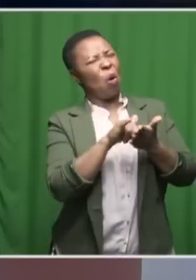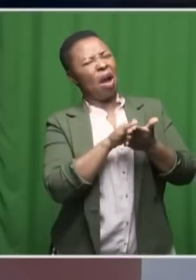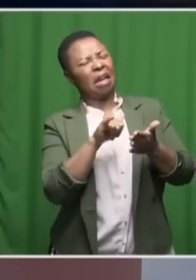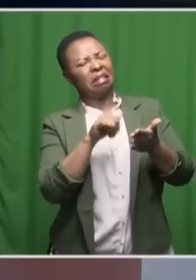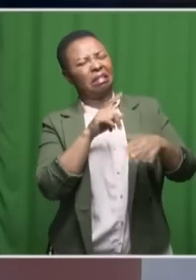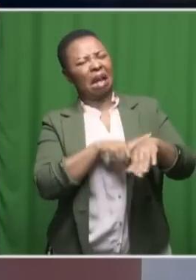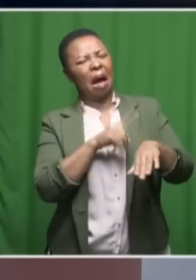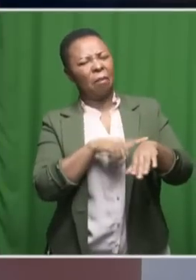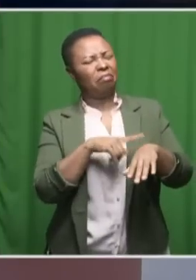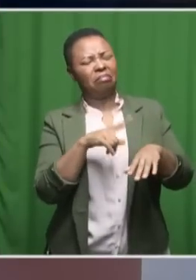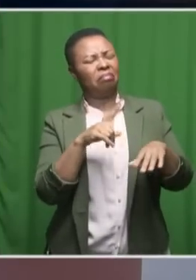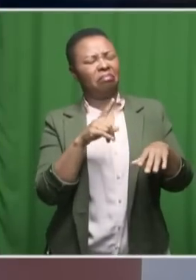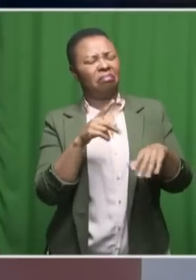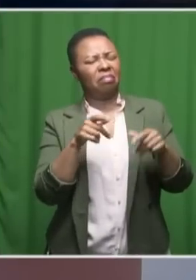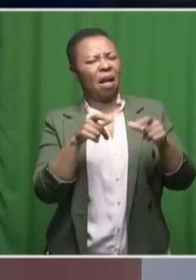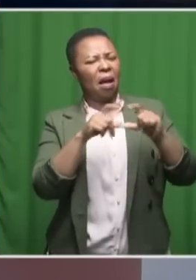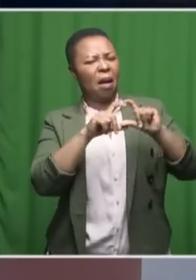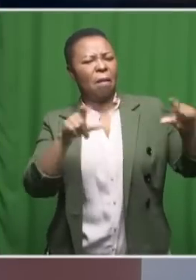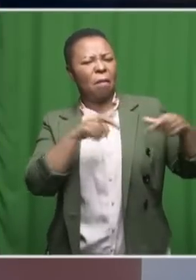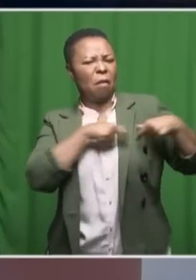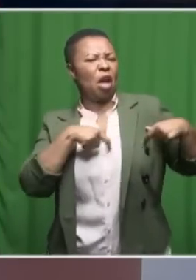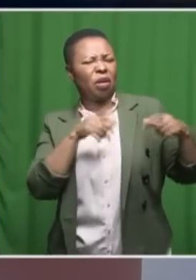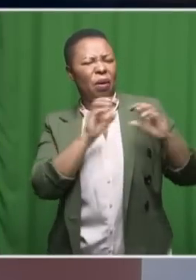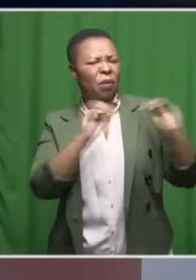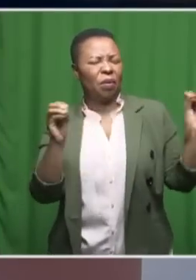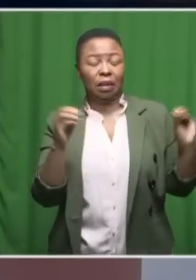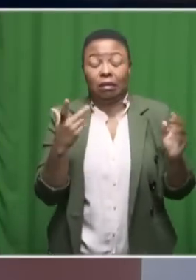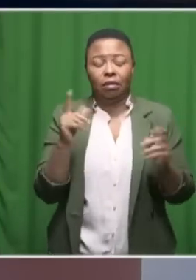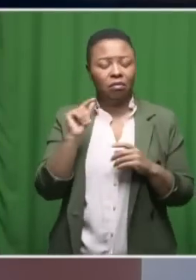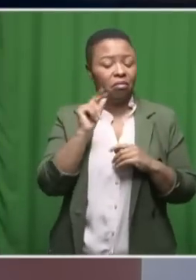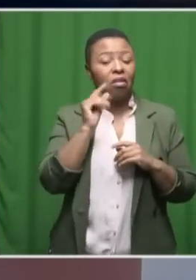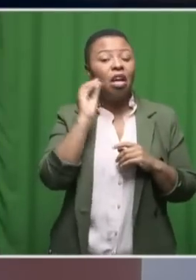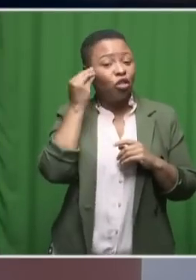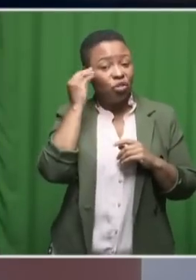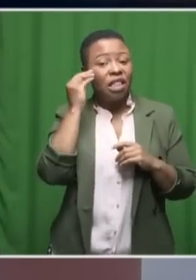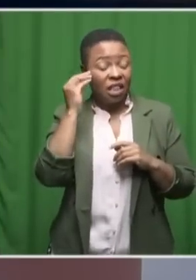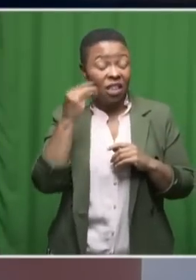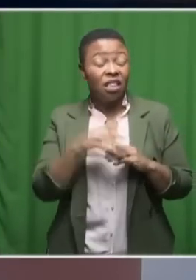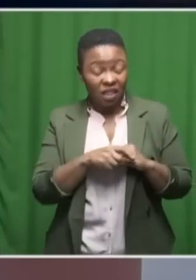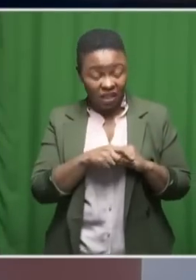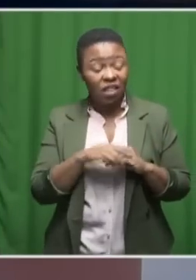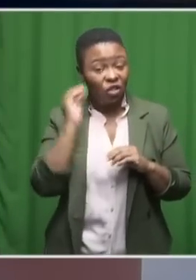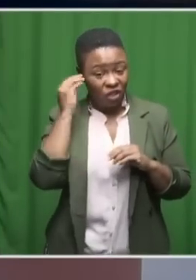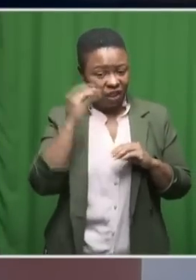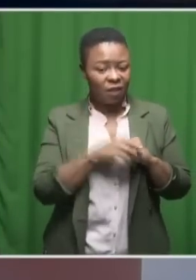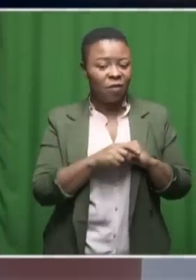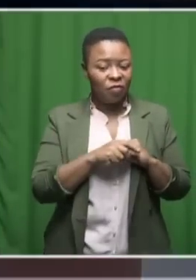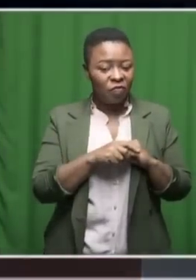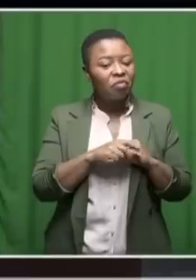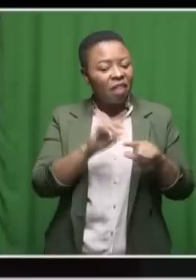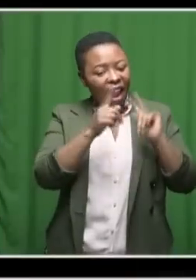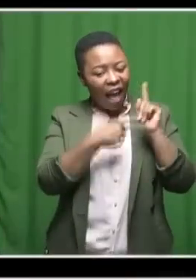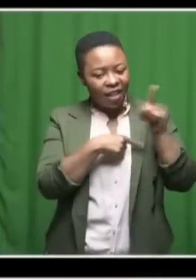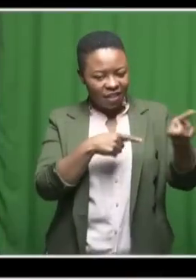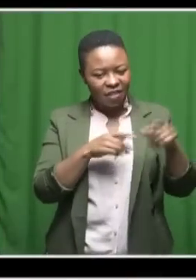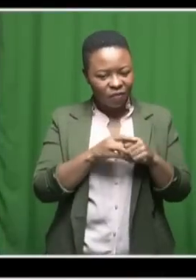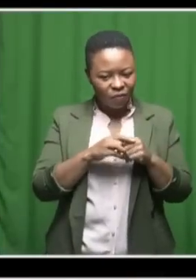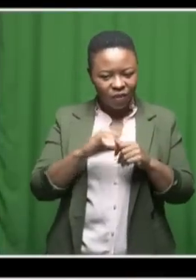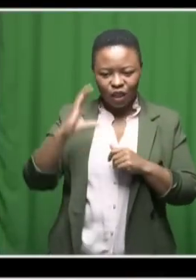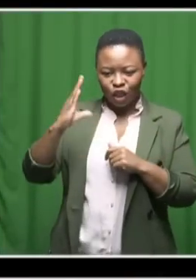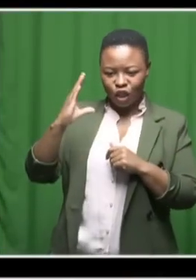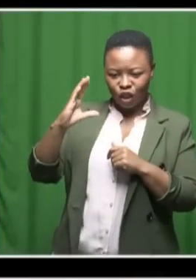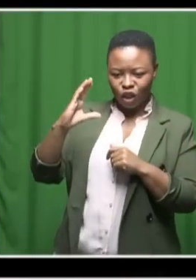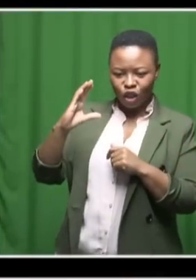So, in time, we'll get to know. Yeah, it's an interesting one there. Have a look at it. So it's quite interesting. And then I leave the last one to you. Chelsea. Last